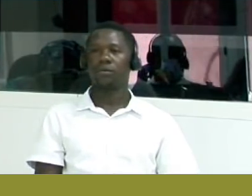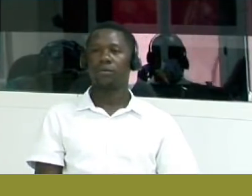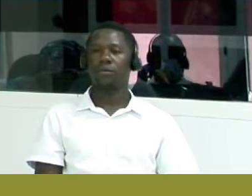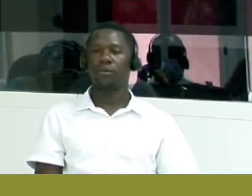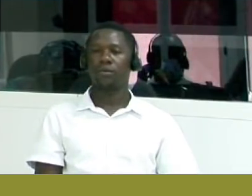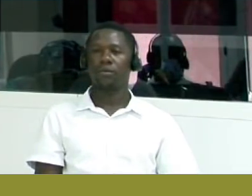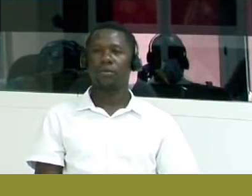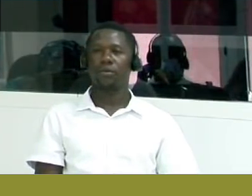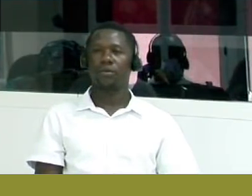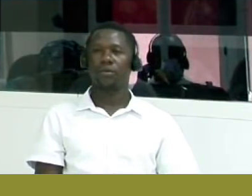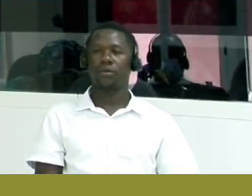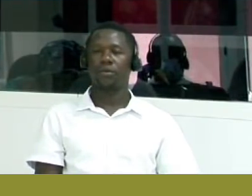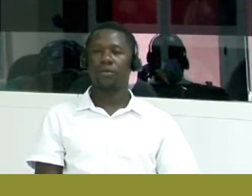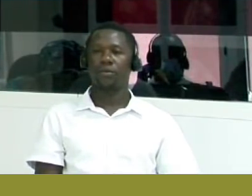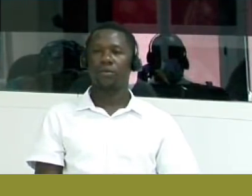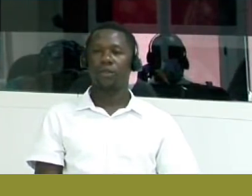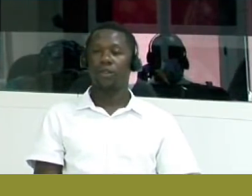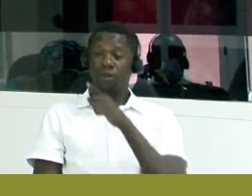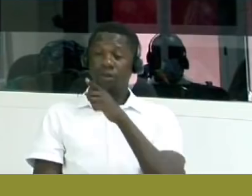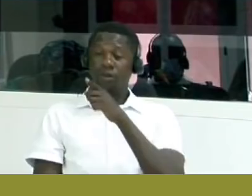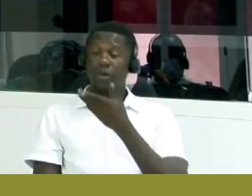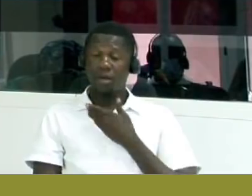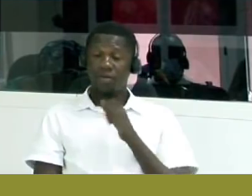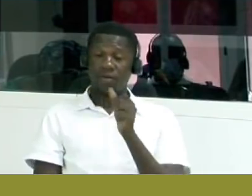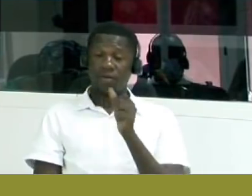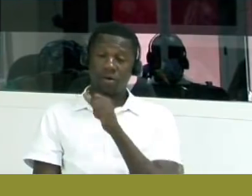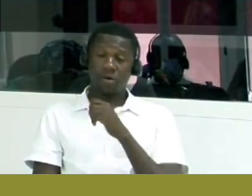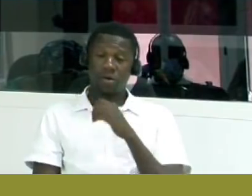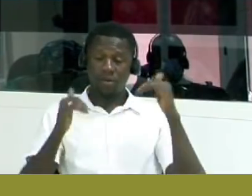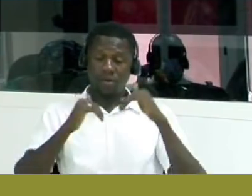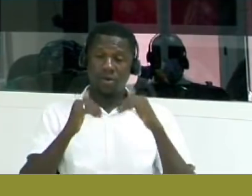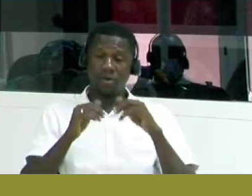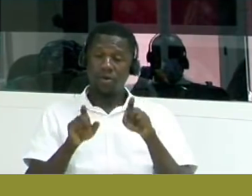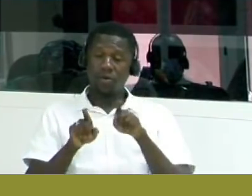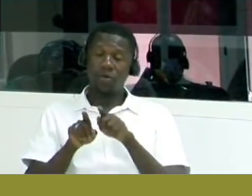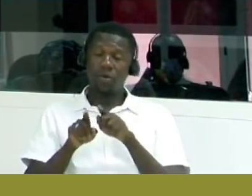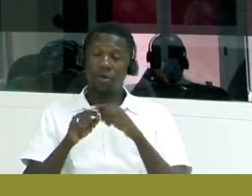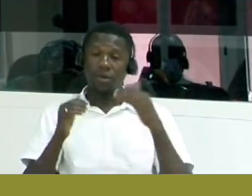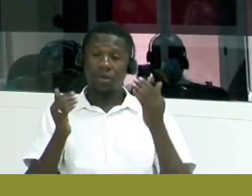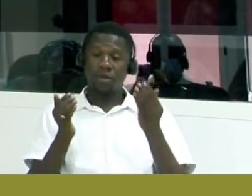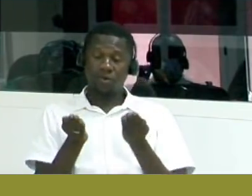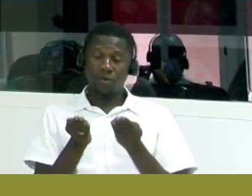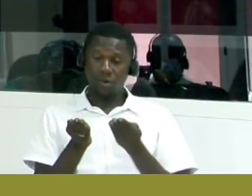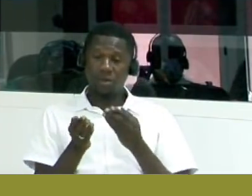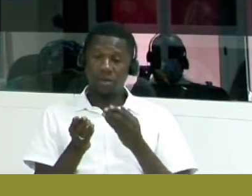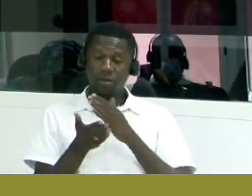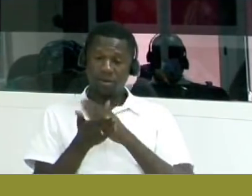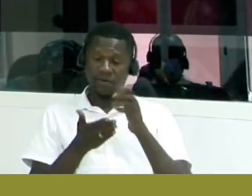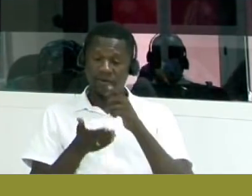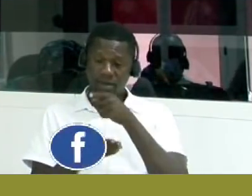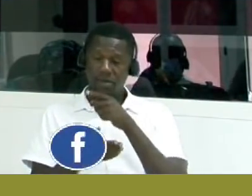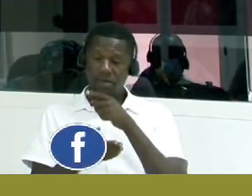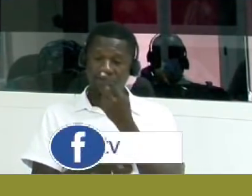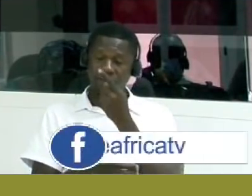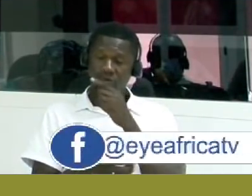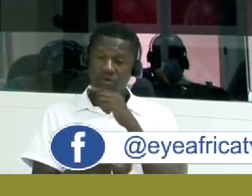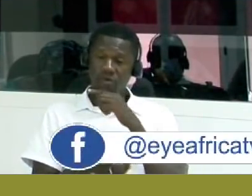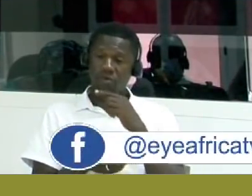Did you hold another meeting with the students apart from this one? Yes, that is correct.